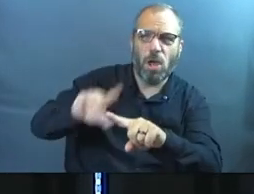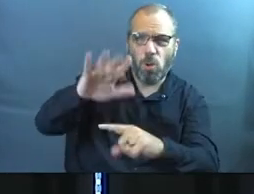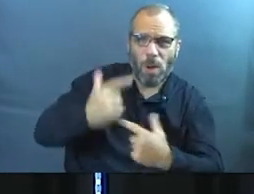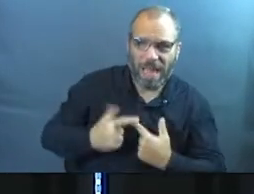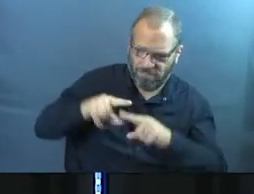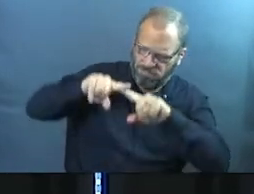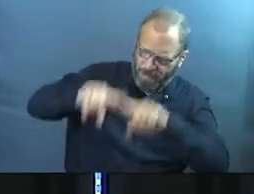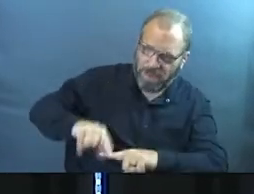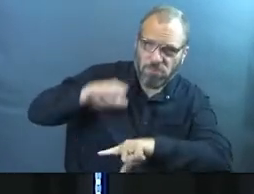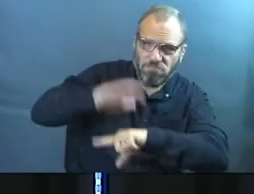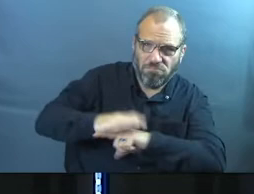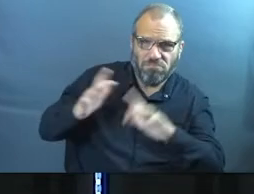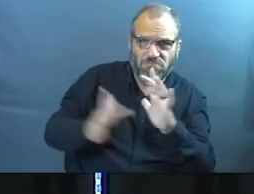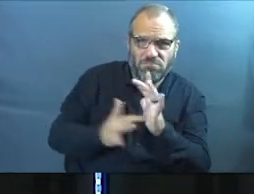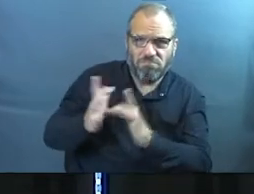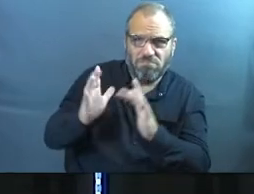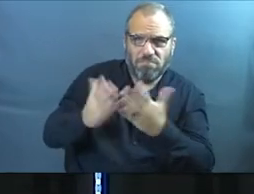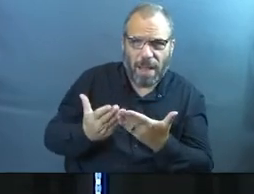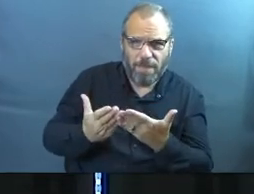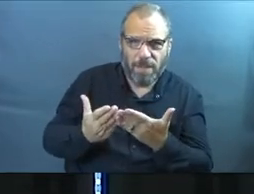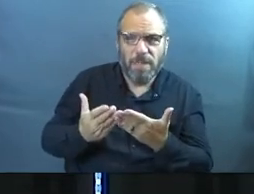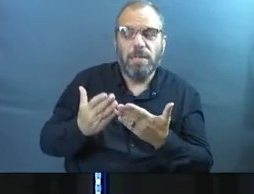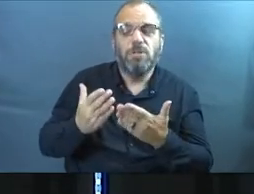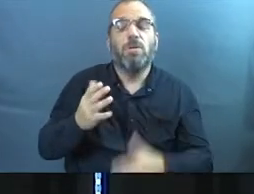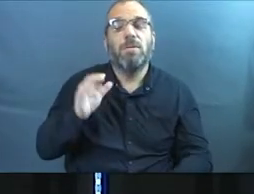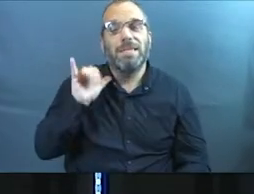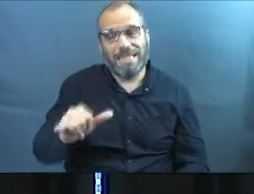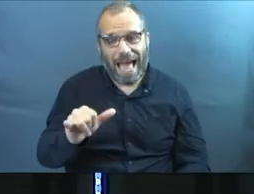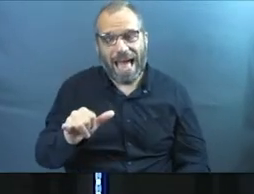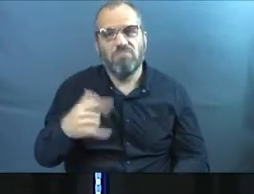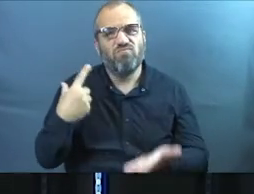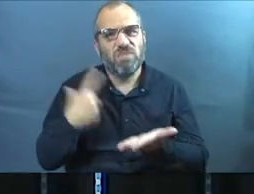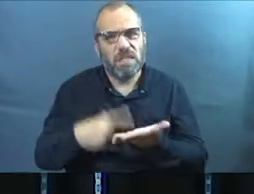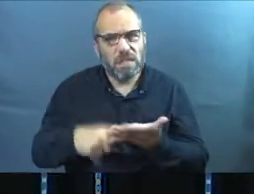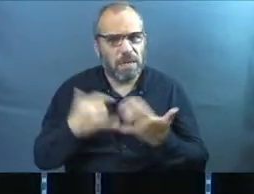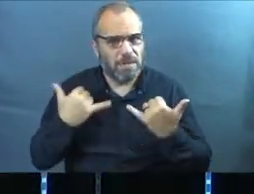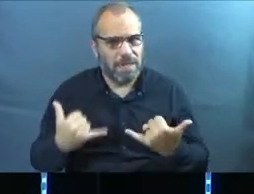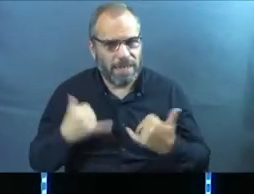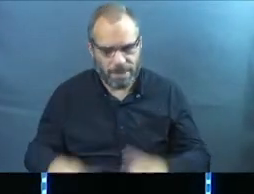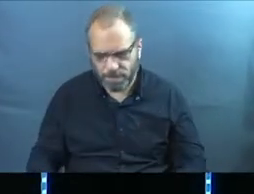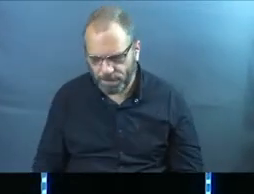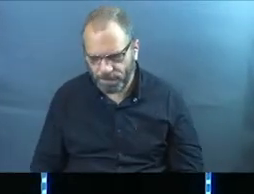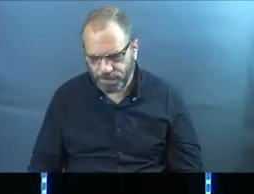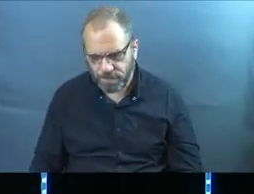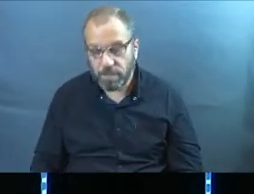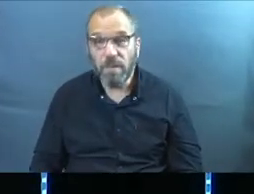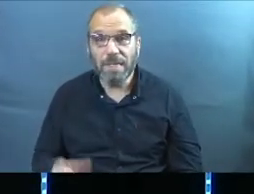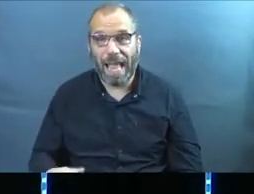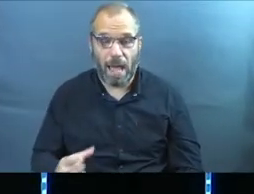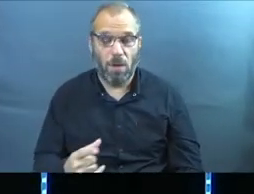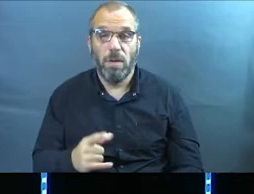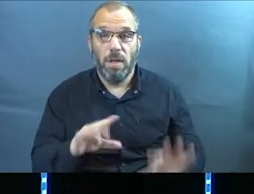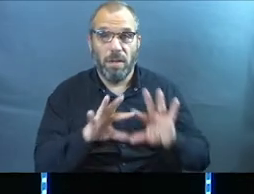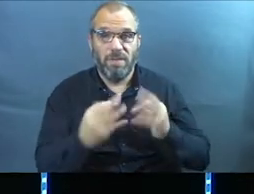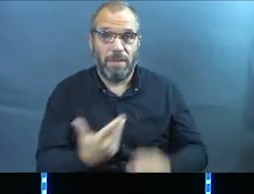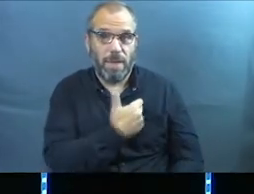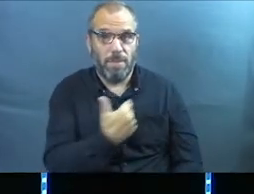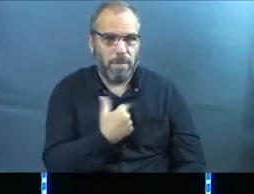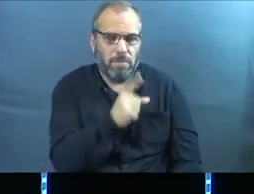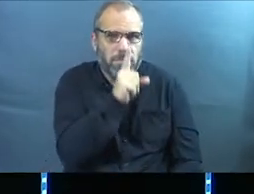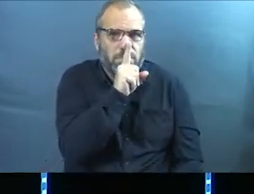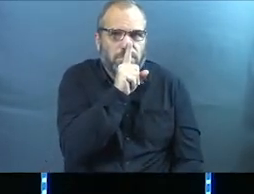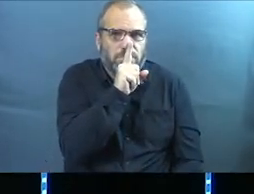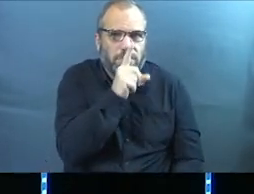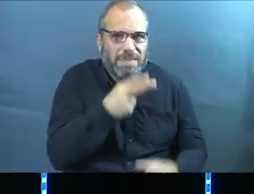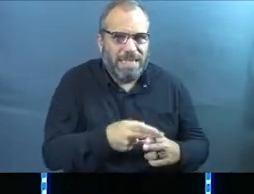your life on it. We're going to be talking about that today. So there's a member of our family, and I'm not going to name